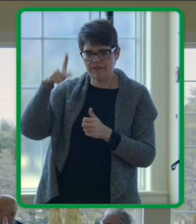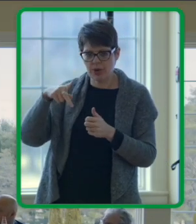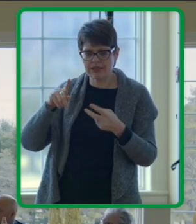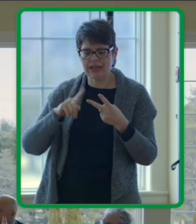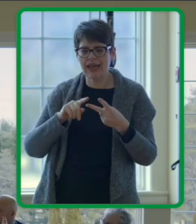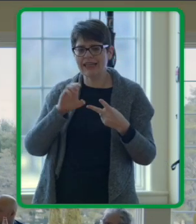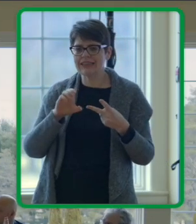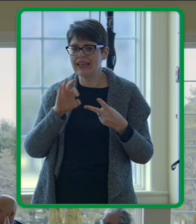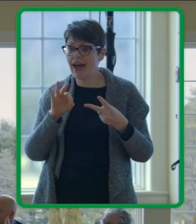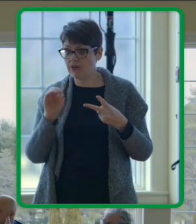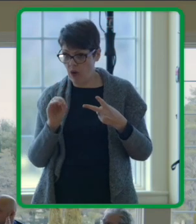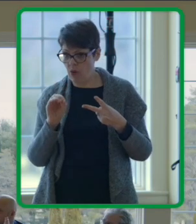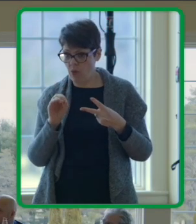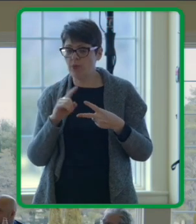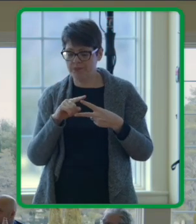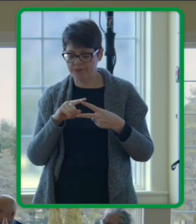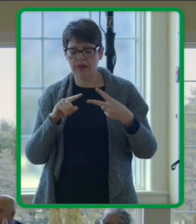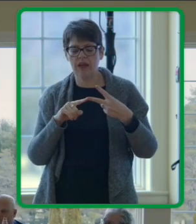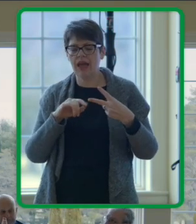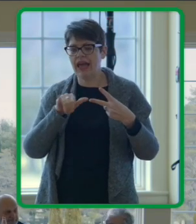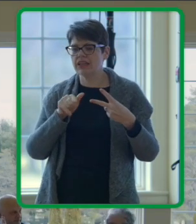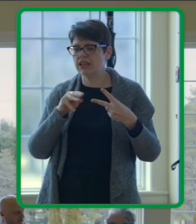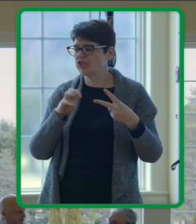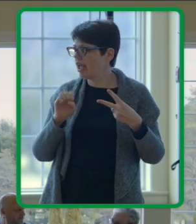Officer, and James